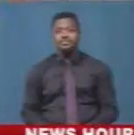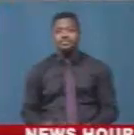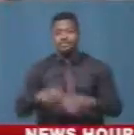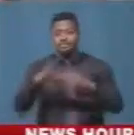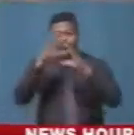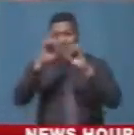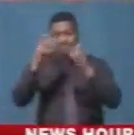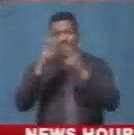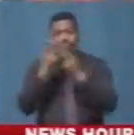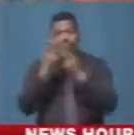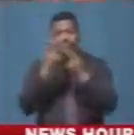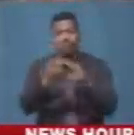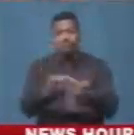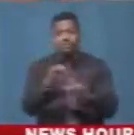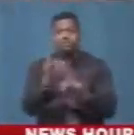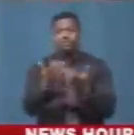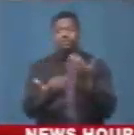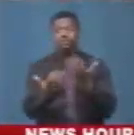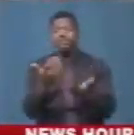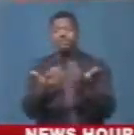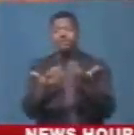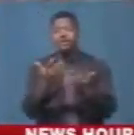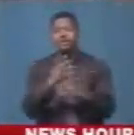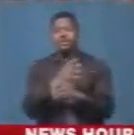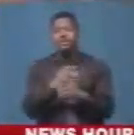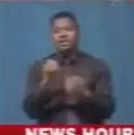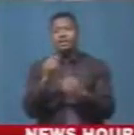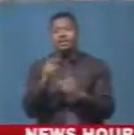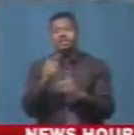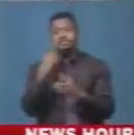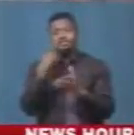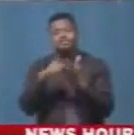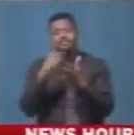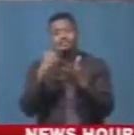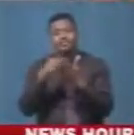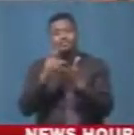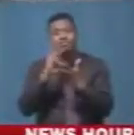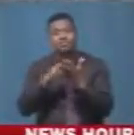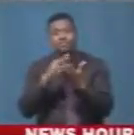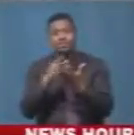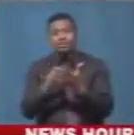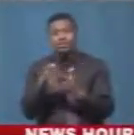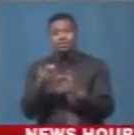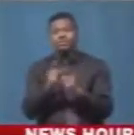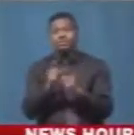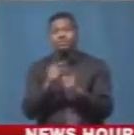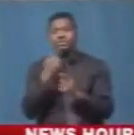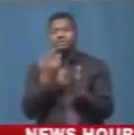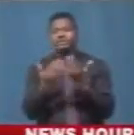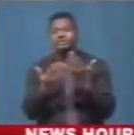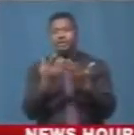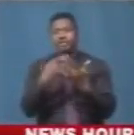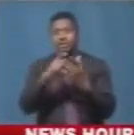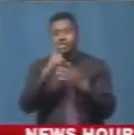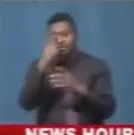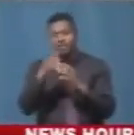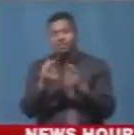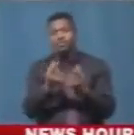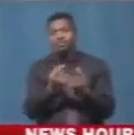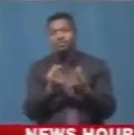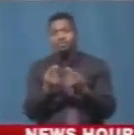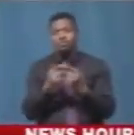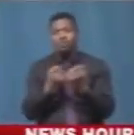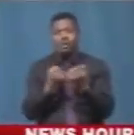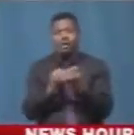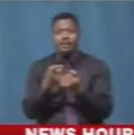president visited Odawna market fire scene first to sympathize with the victims and most importantly find out what government can do to